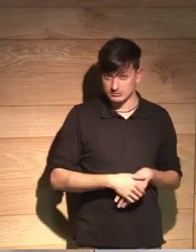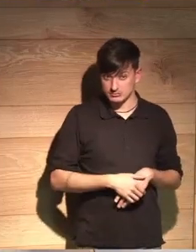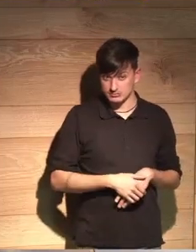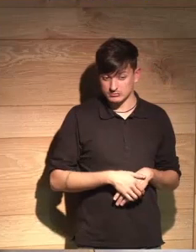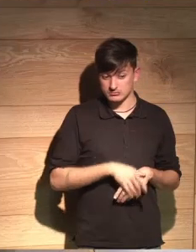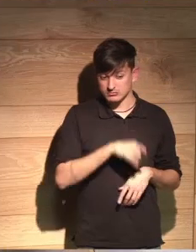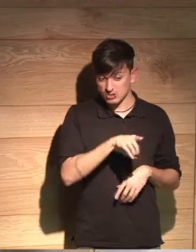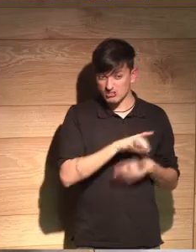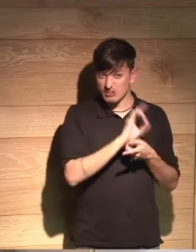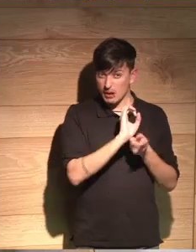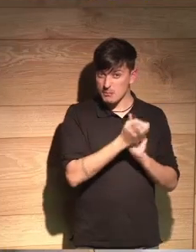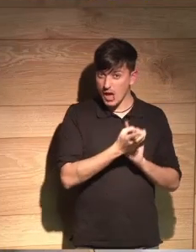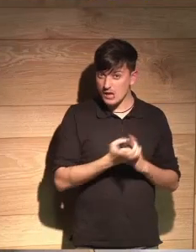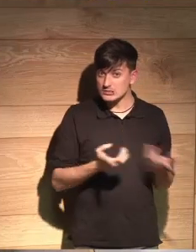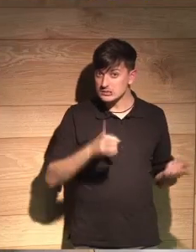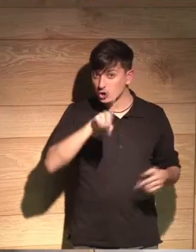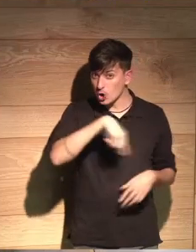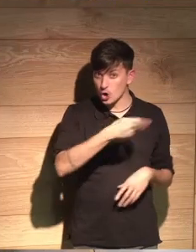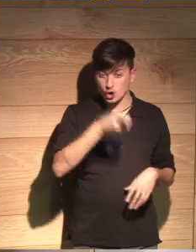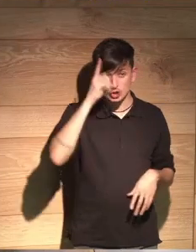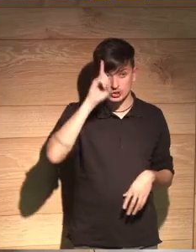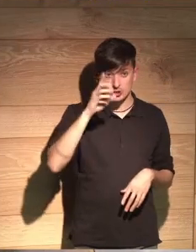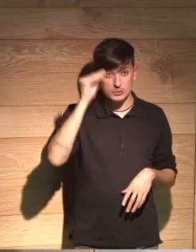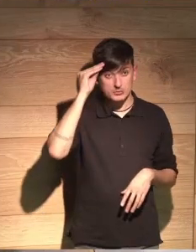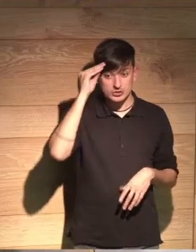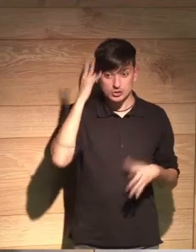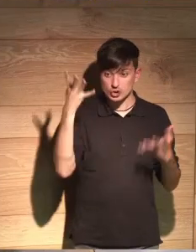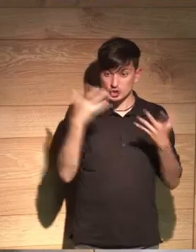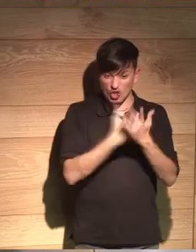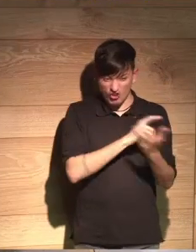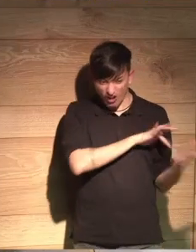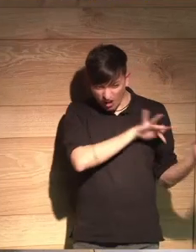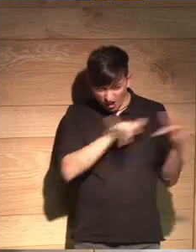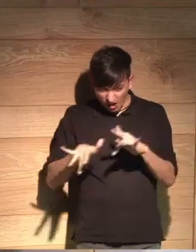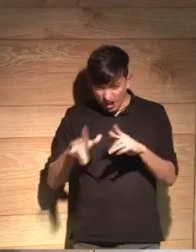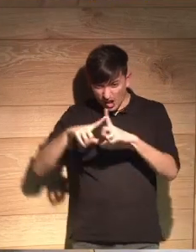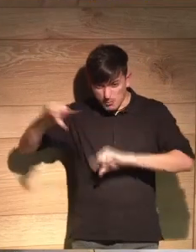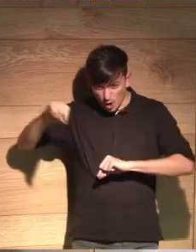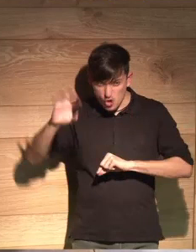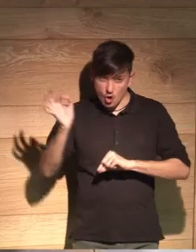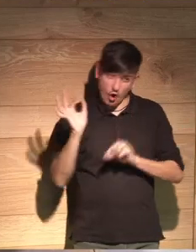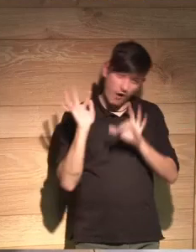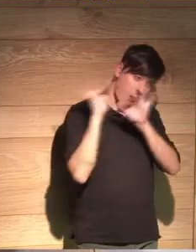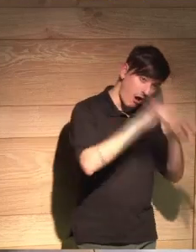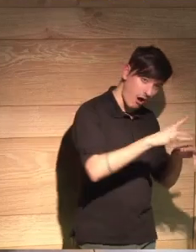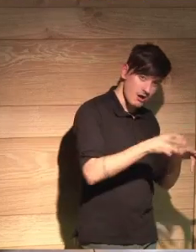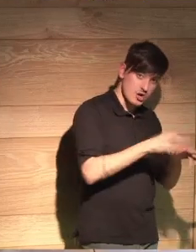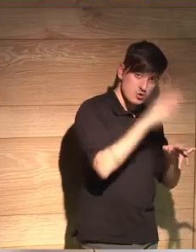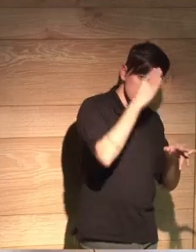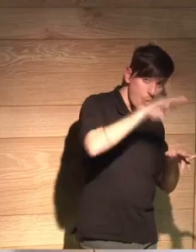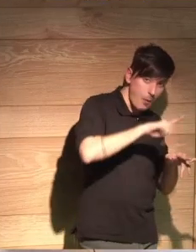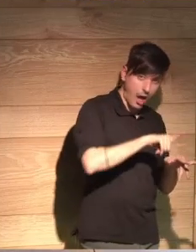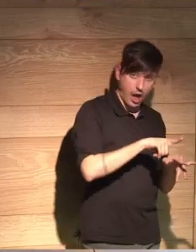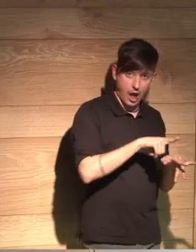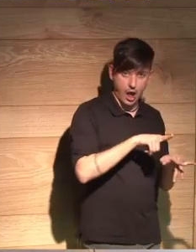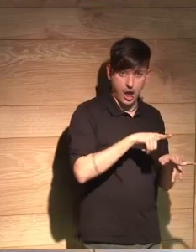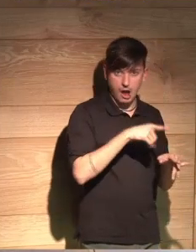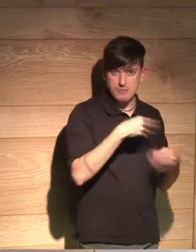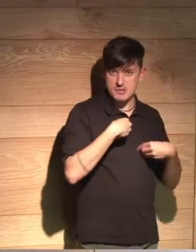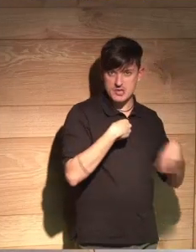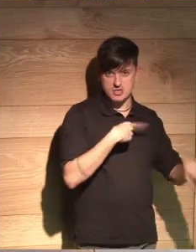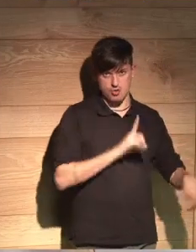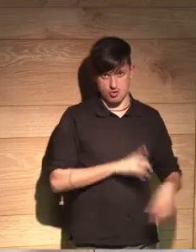It's a very important question. If it's going to change, I think that we will not live in Japan or